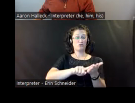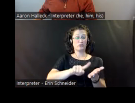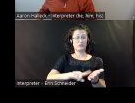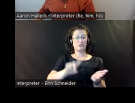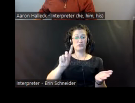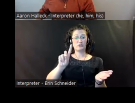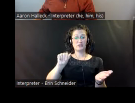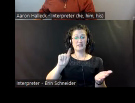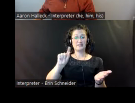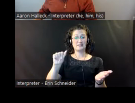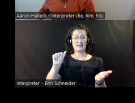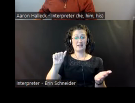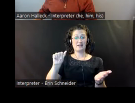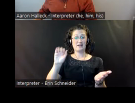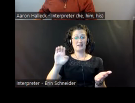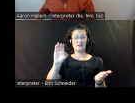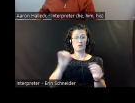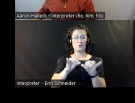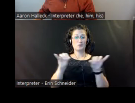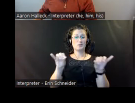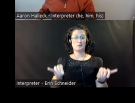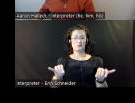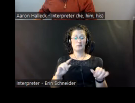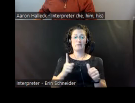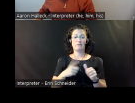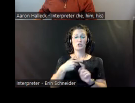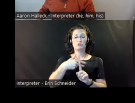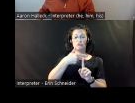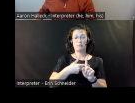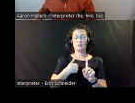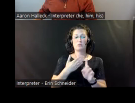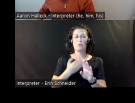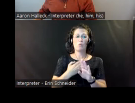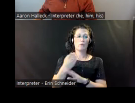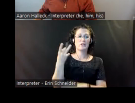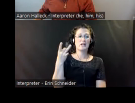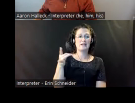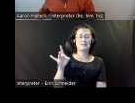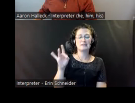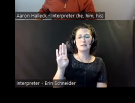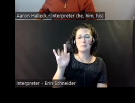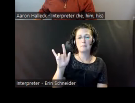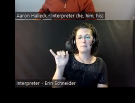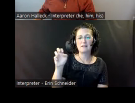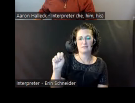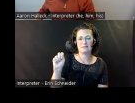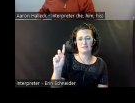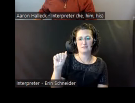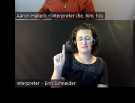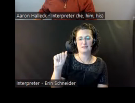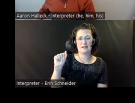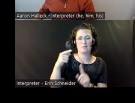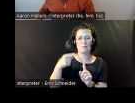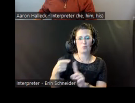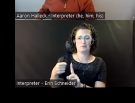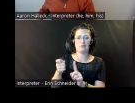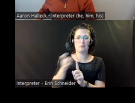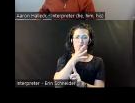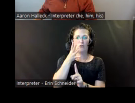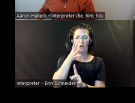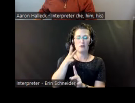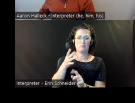The first 3 months, it had over 18 billion data points coming in from a farm off campus.